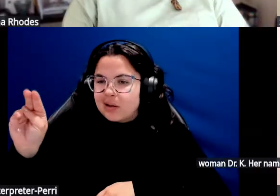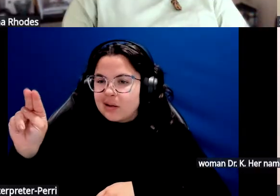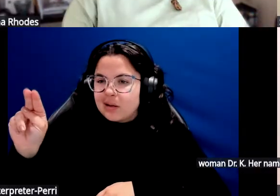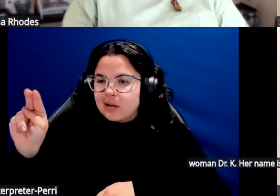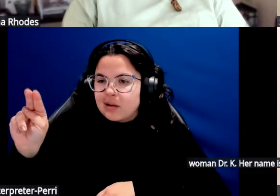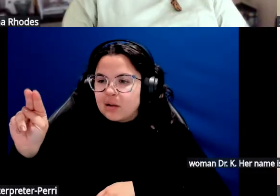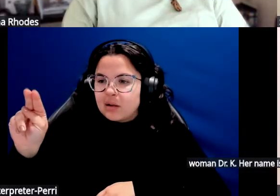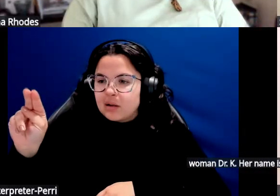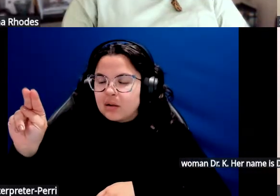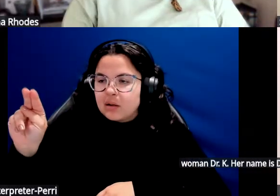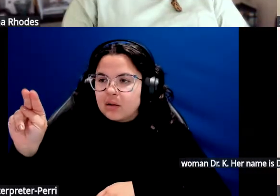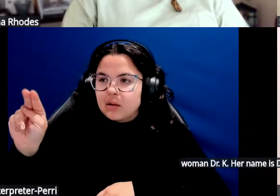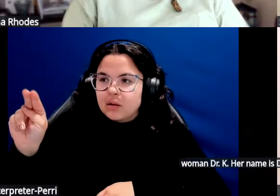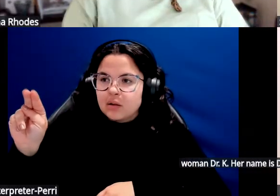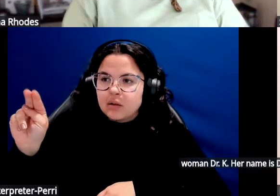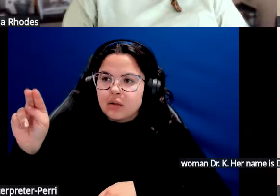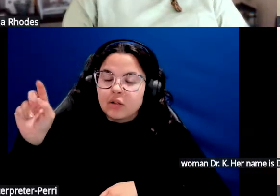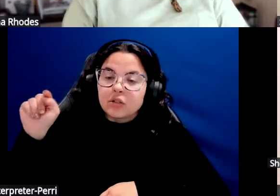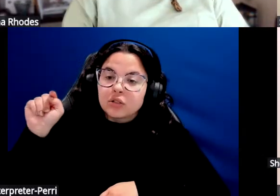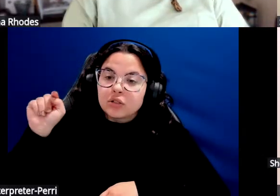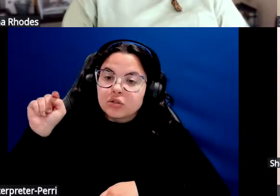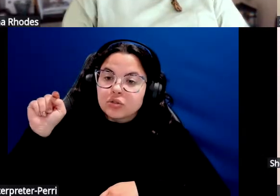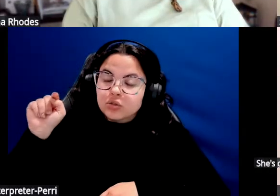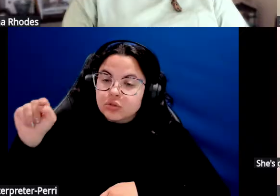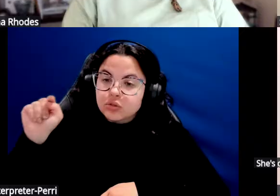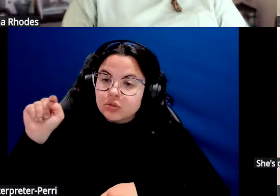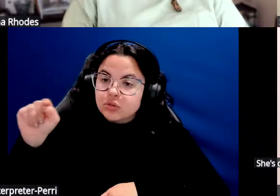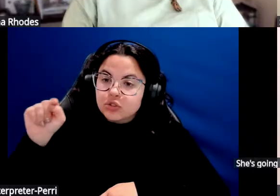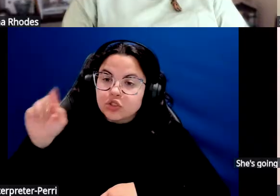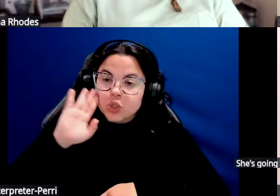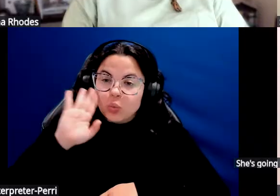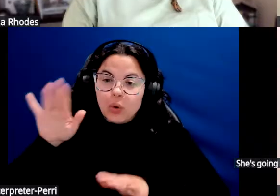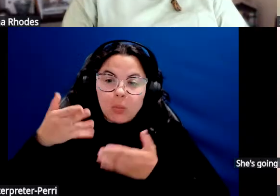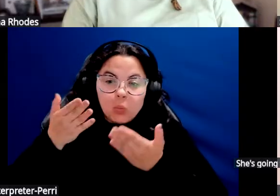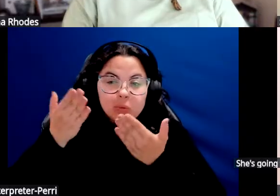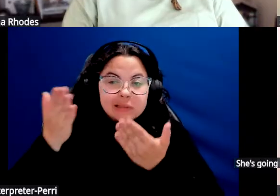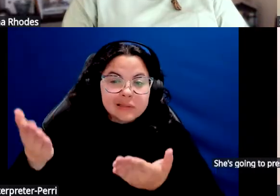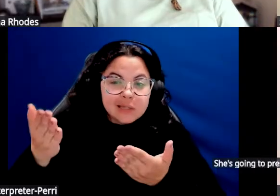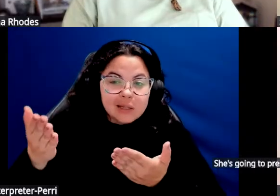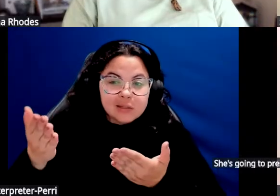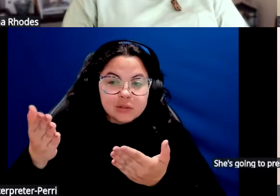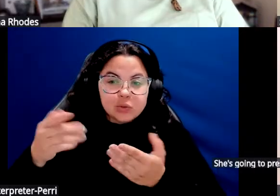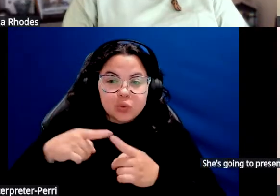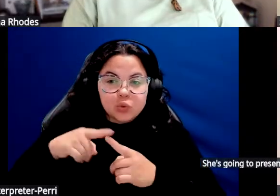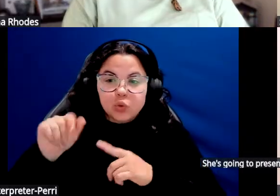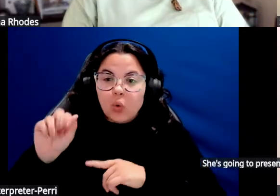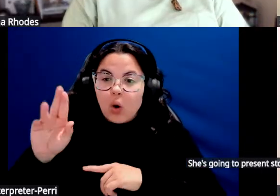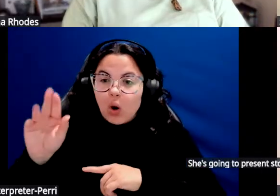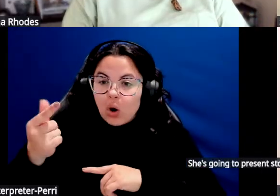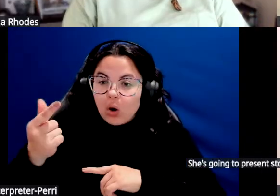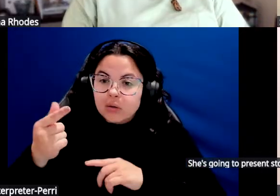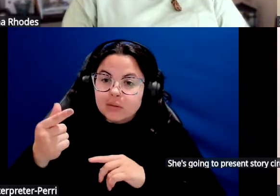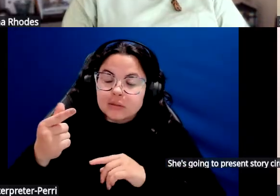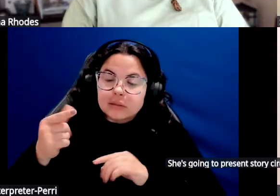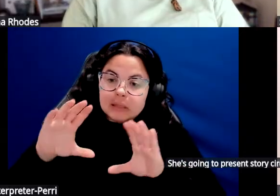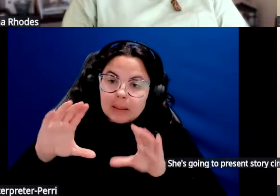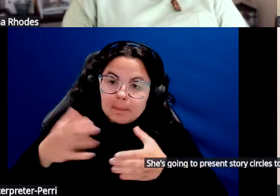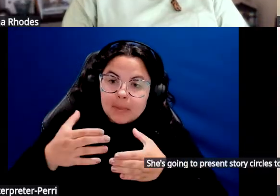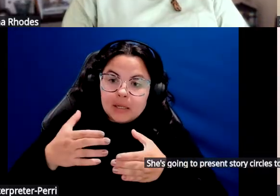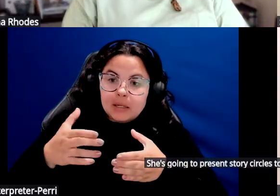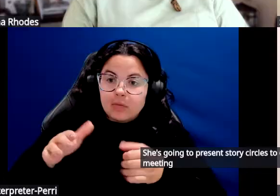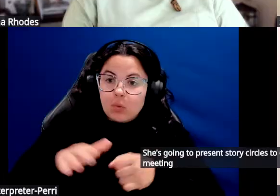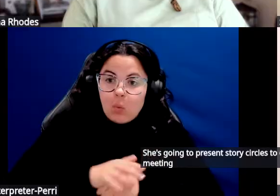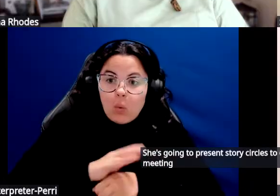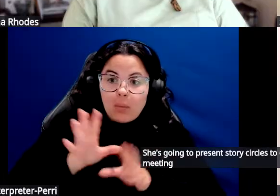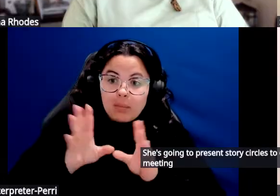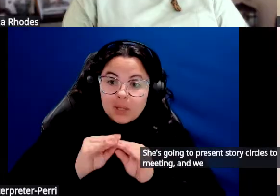Amachu. She's going to present story circles to our August committee of the whole meeting. And